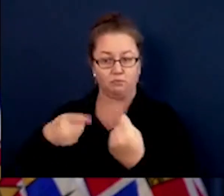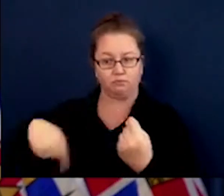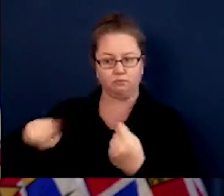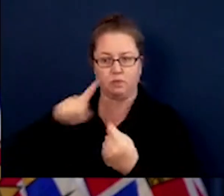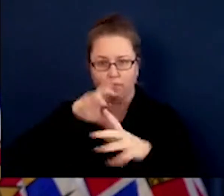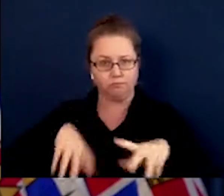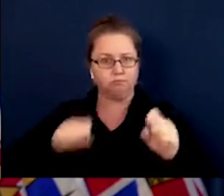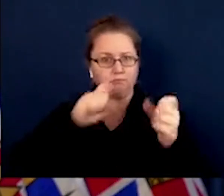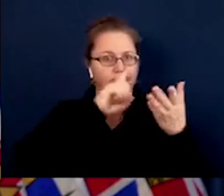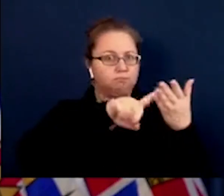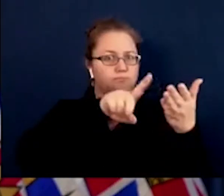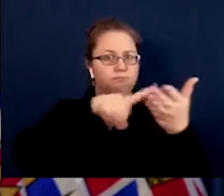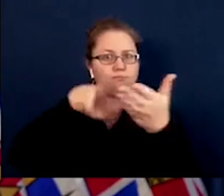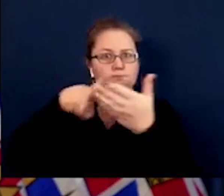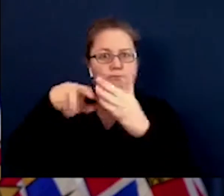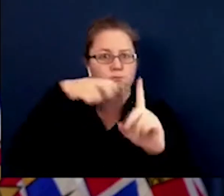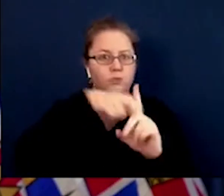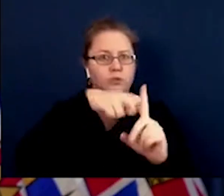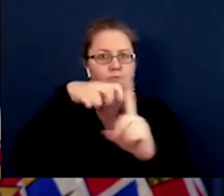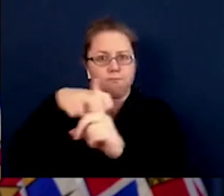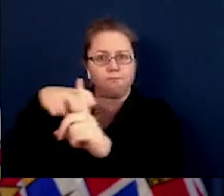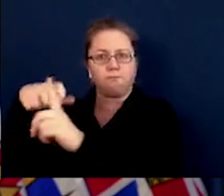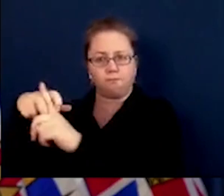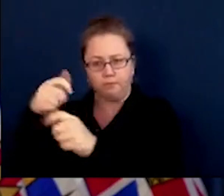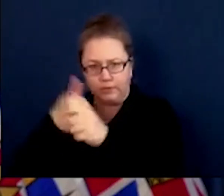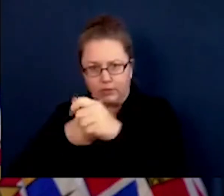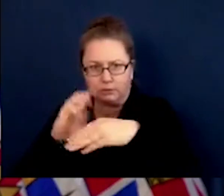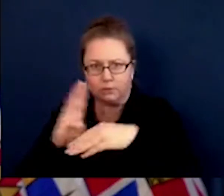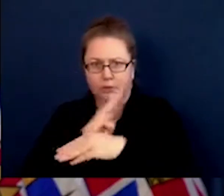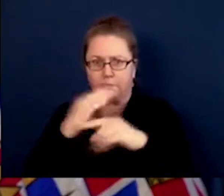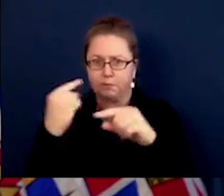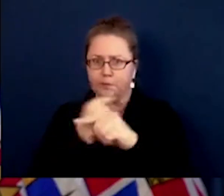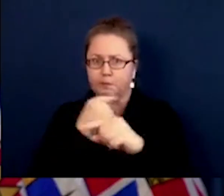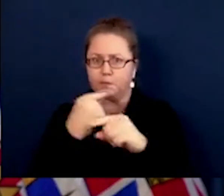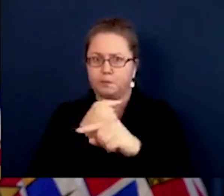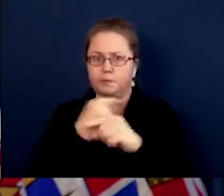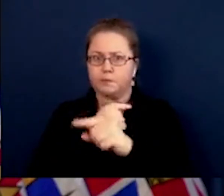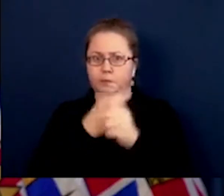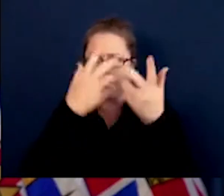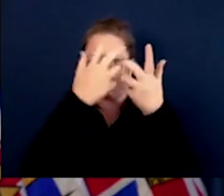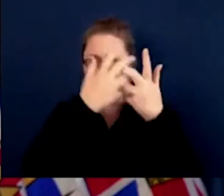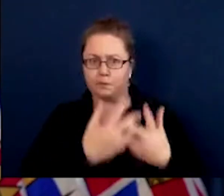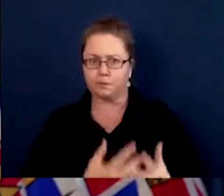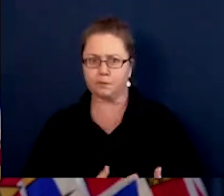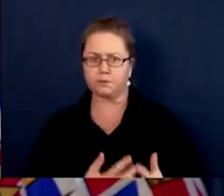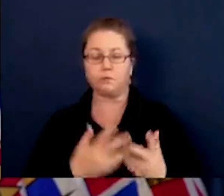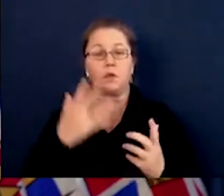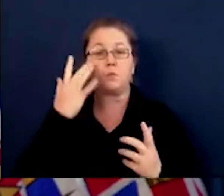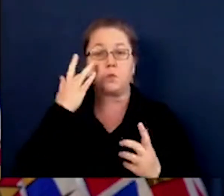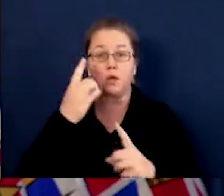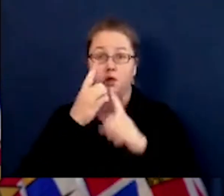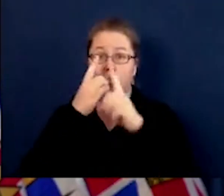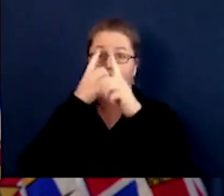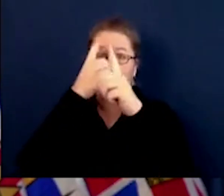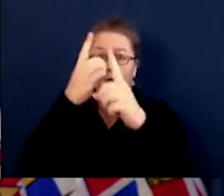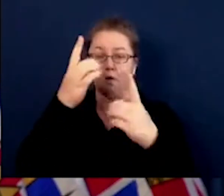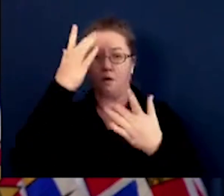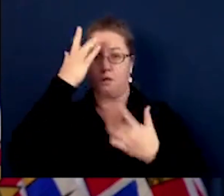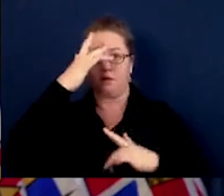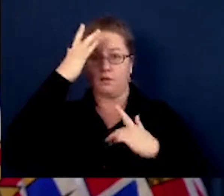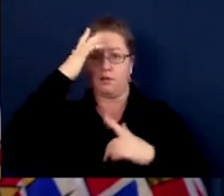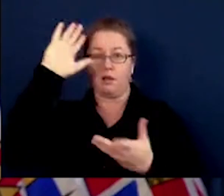some of these issues so that we can maintain and continue to break those chains of